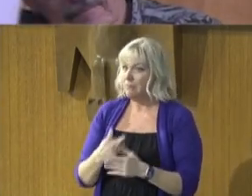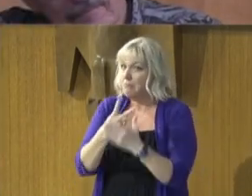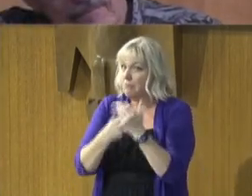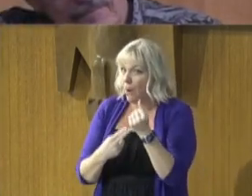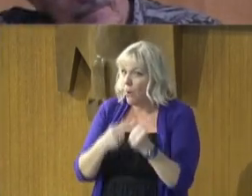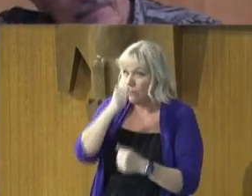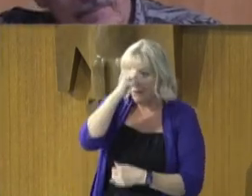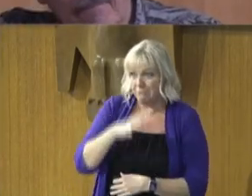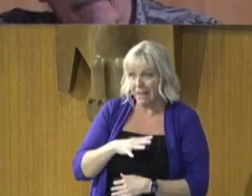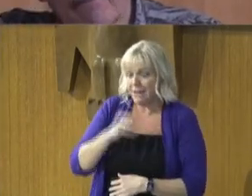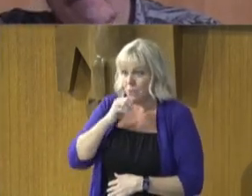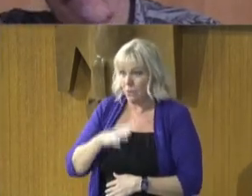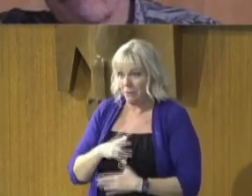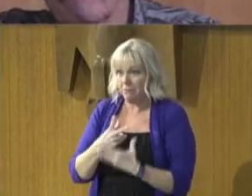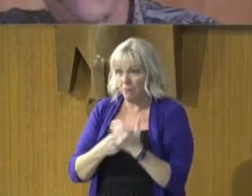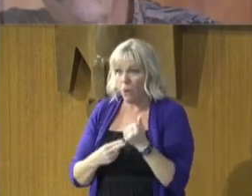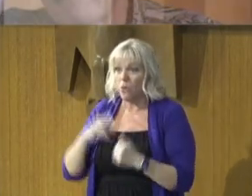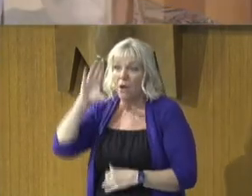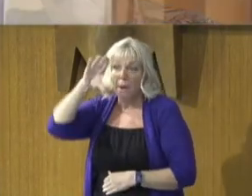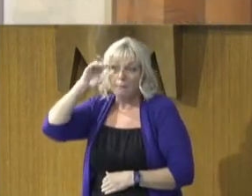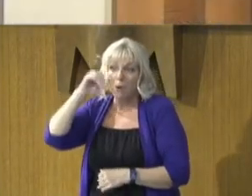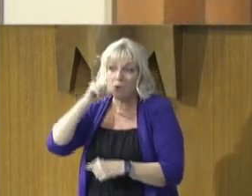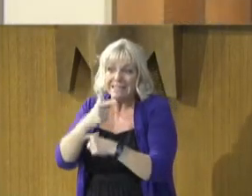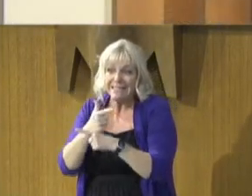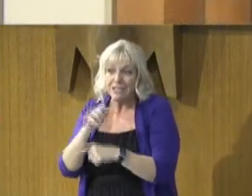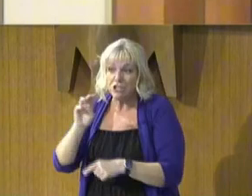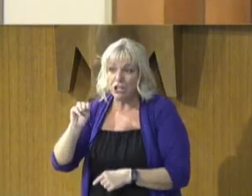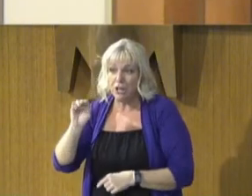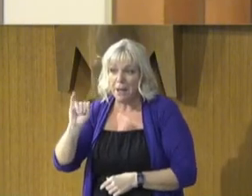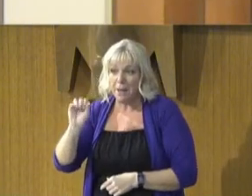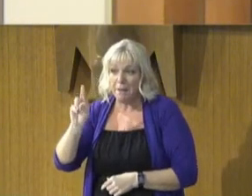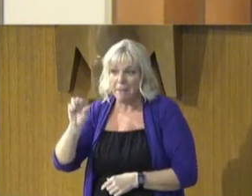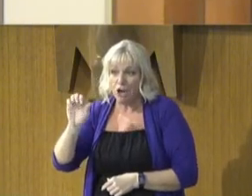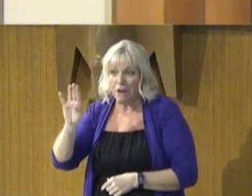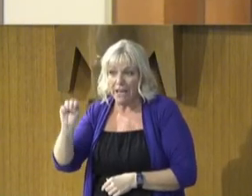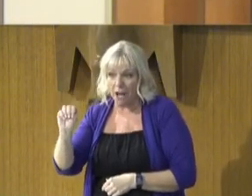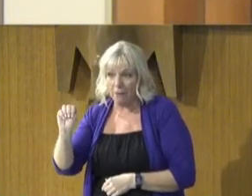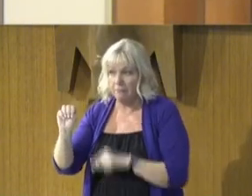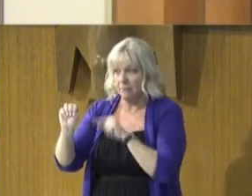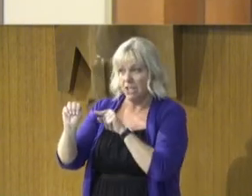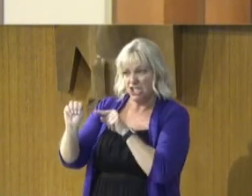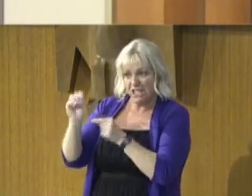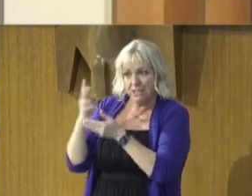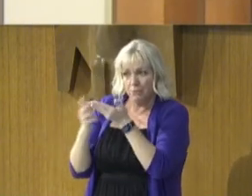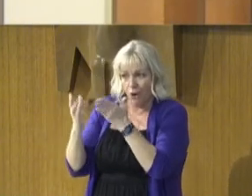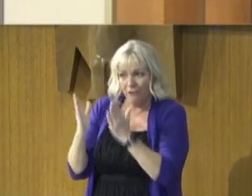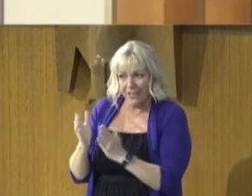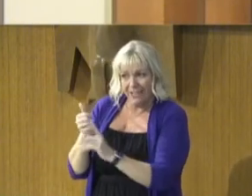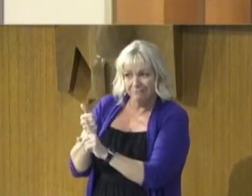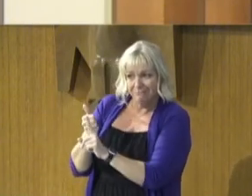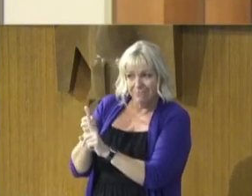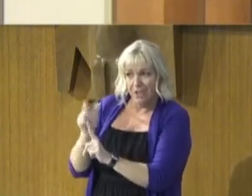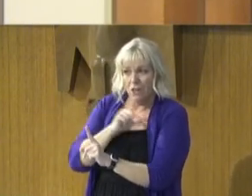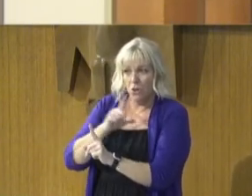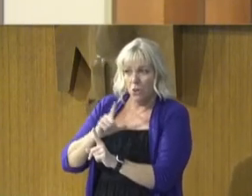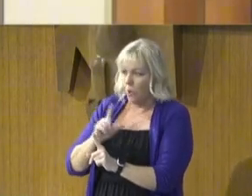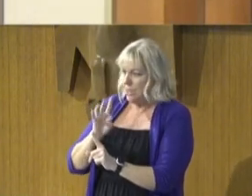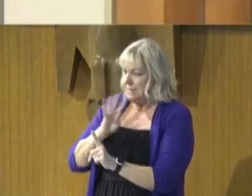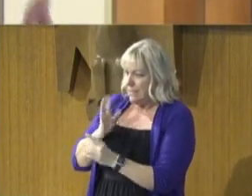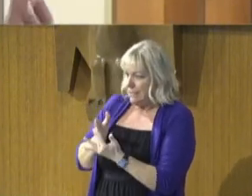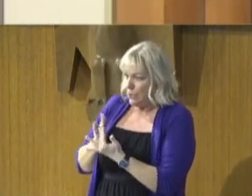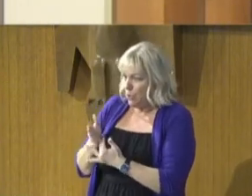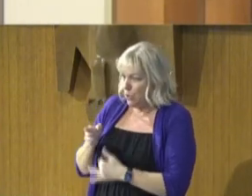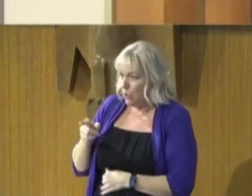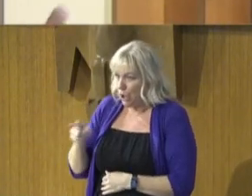genders, actually. Moses' sister Miriam, for example, is called a prophet, and it says that the Lord speaks through her.